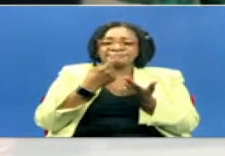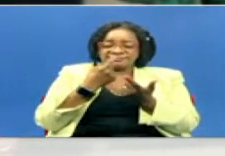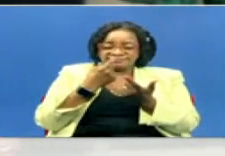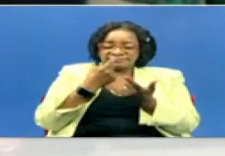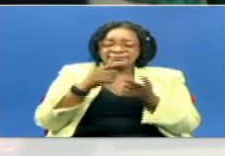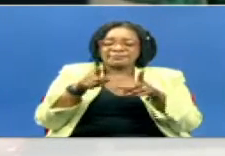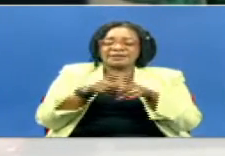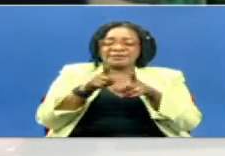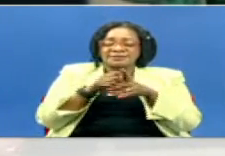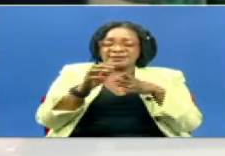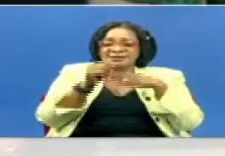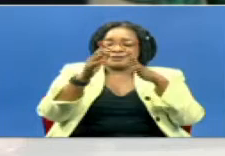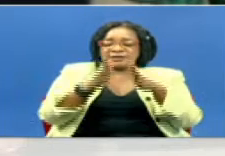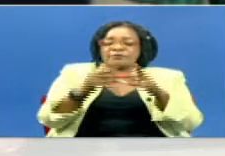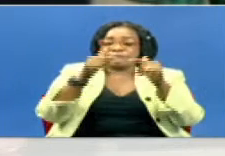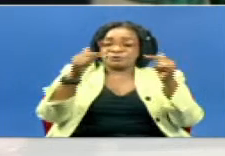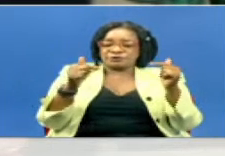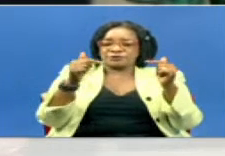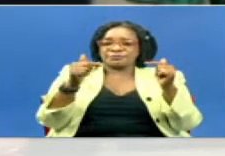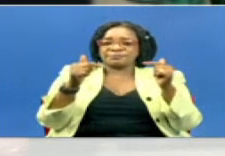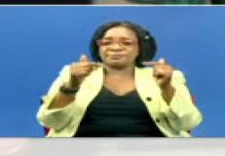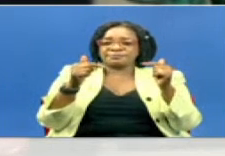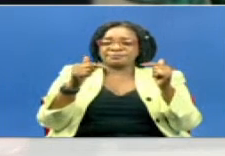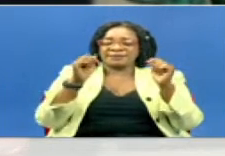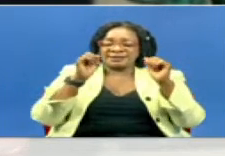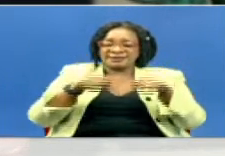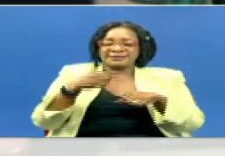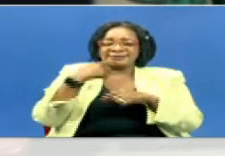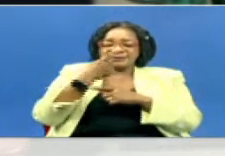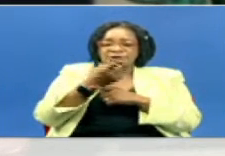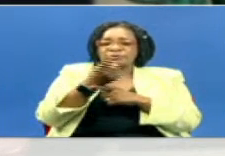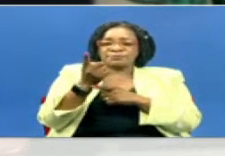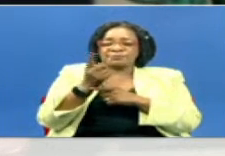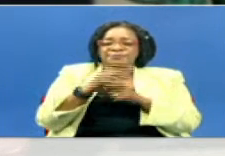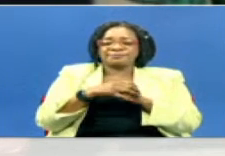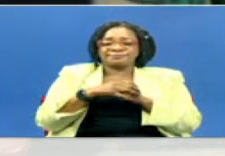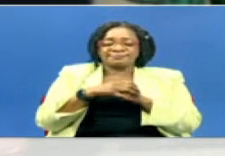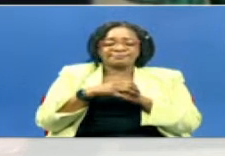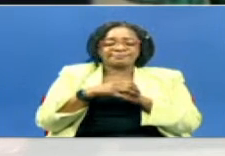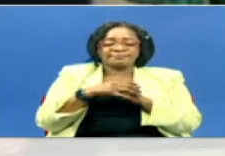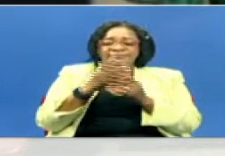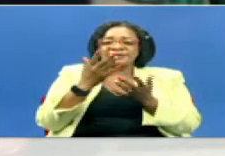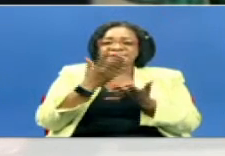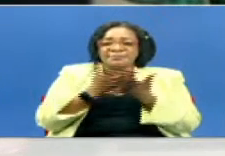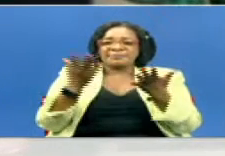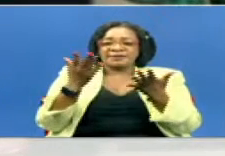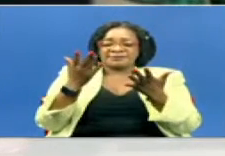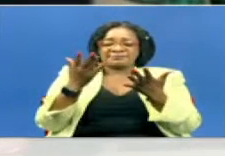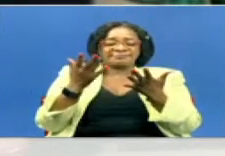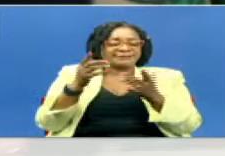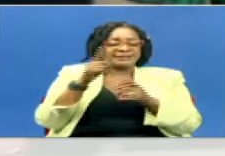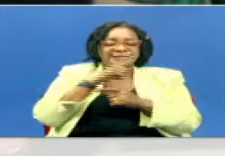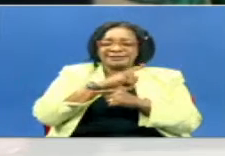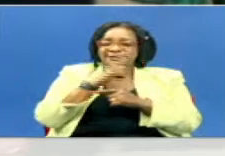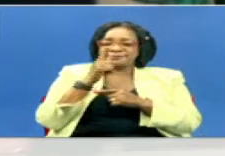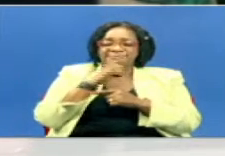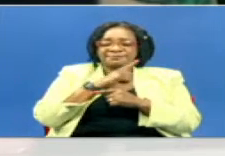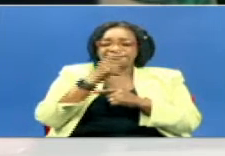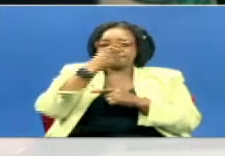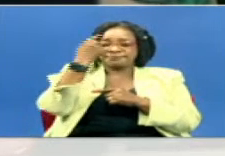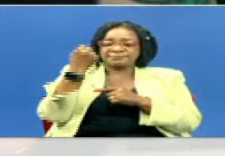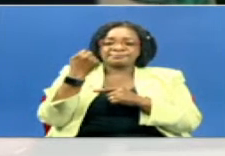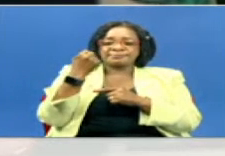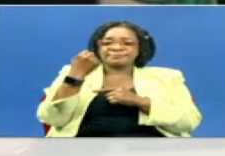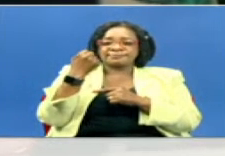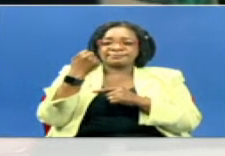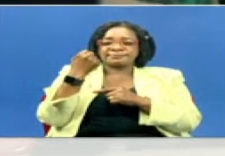opposition, and one of them, I can tell you, it was something close to a disaster. Because,